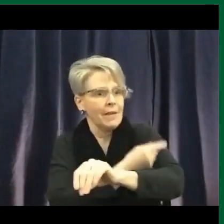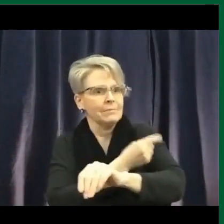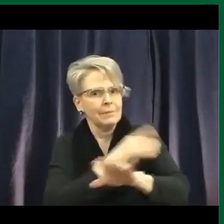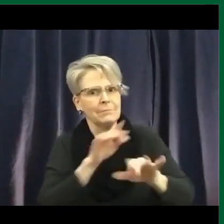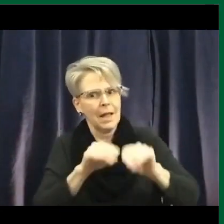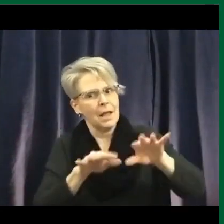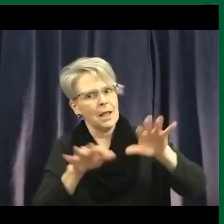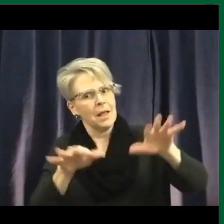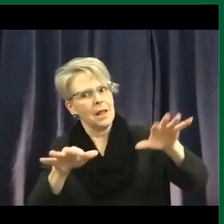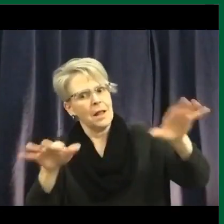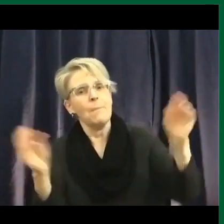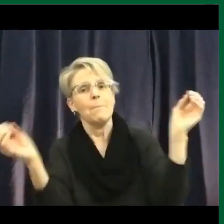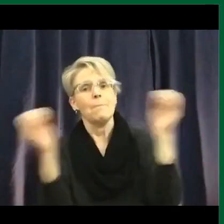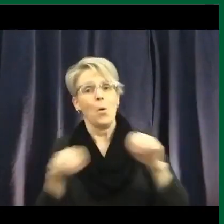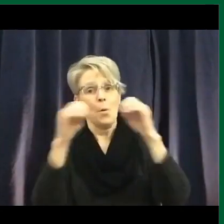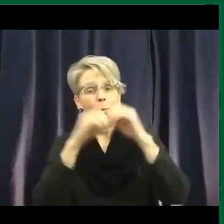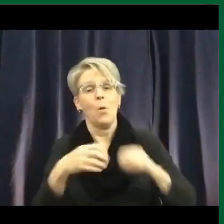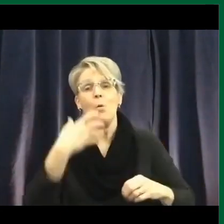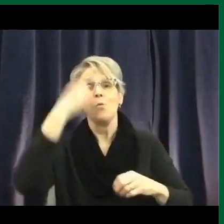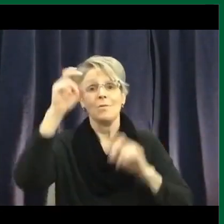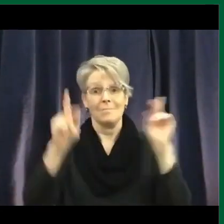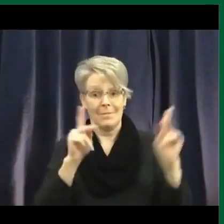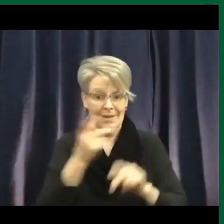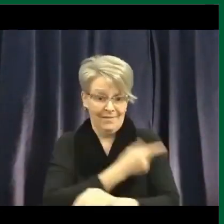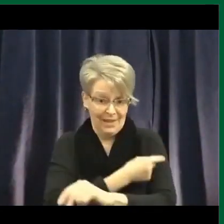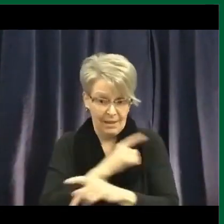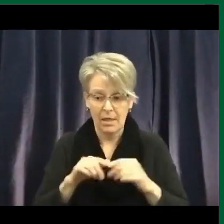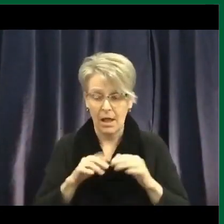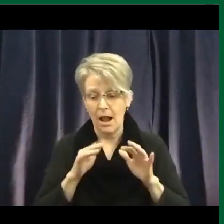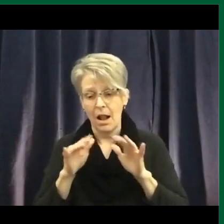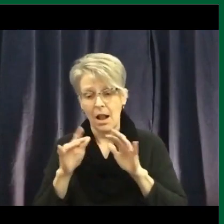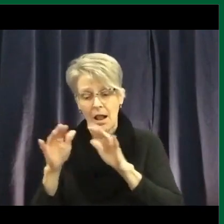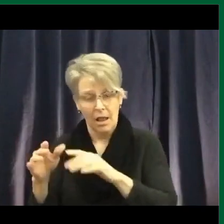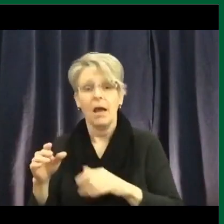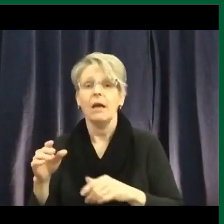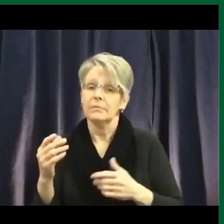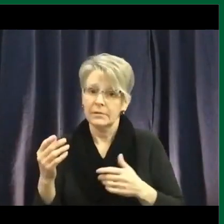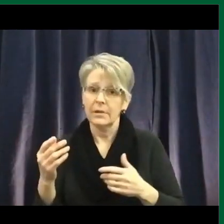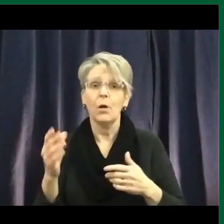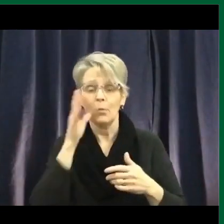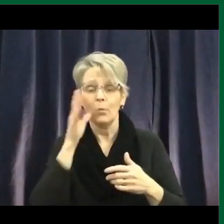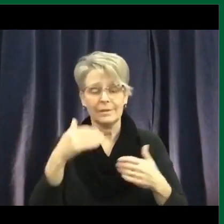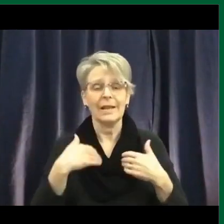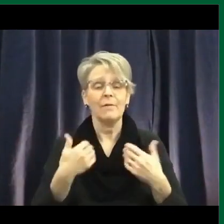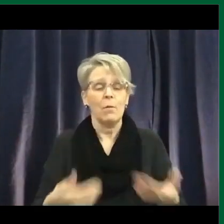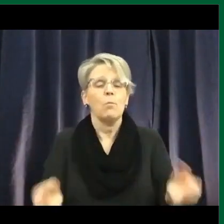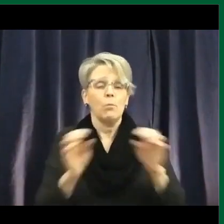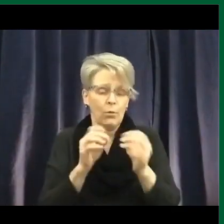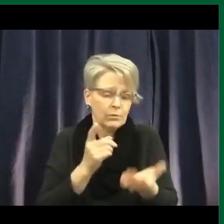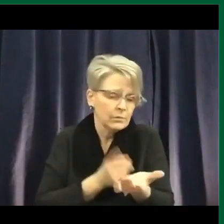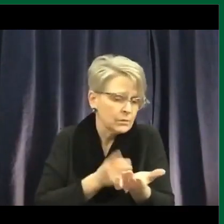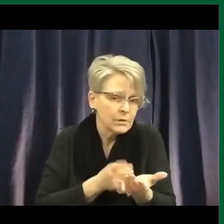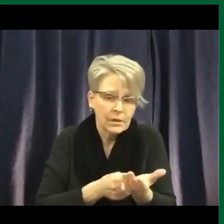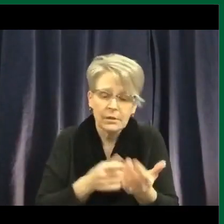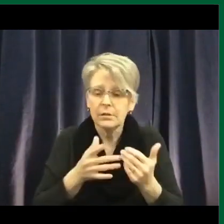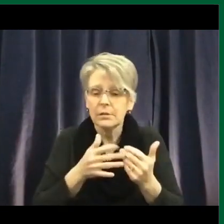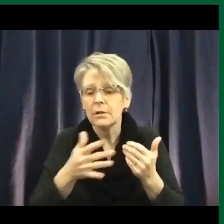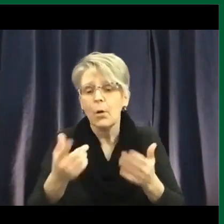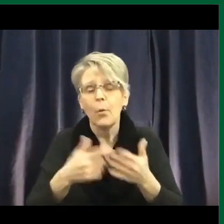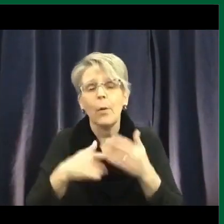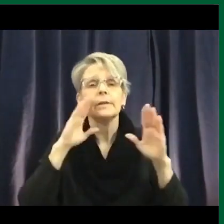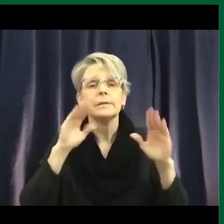previous. As these days go along, we most certainly are going to have additional discussions as what we would expect. Our